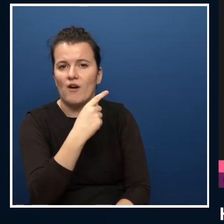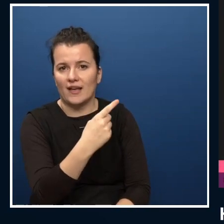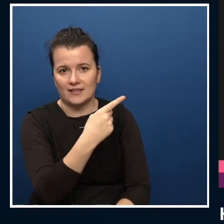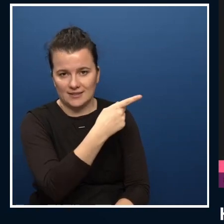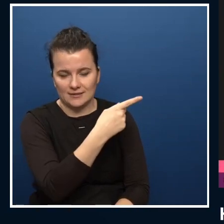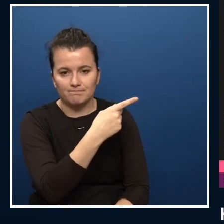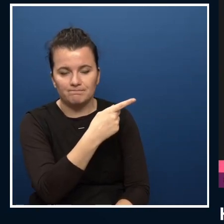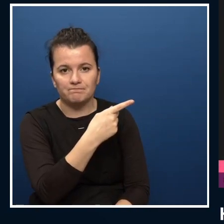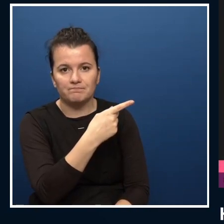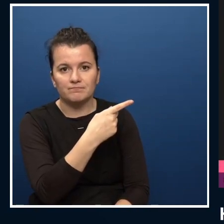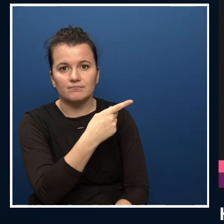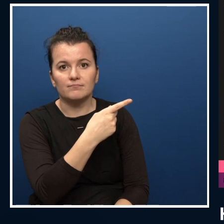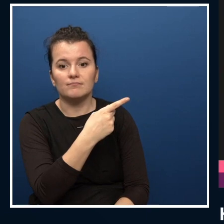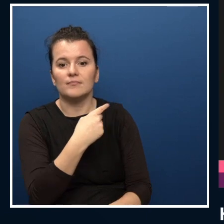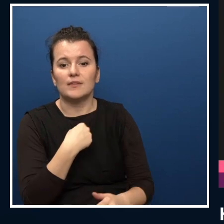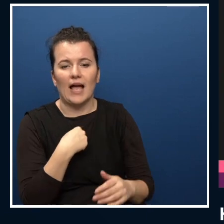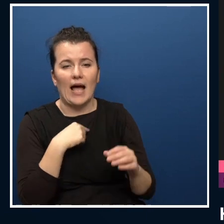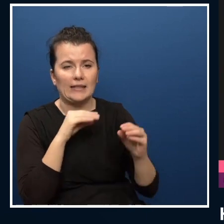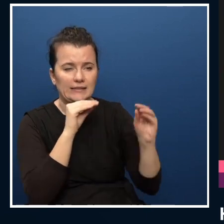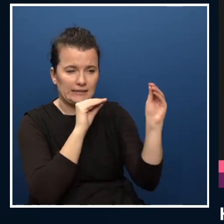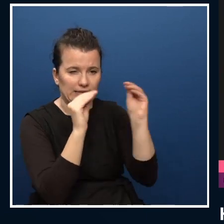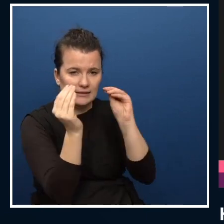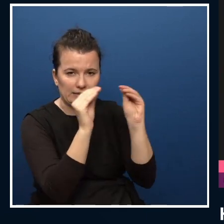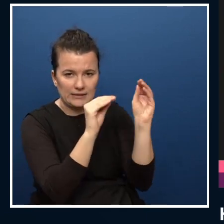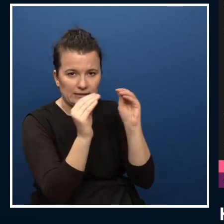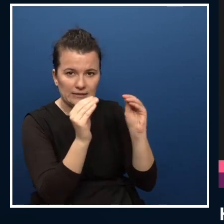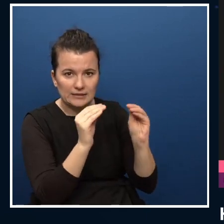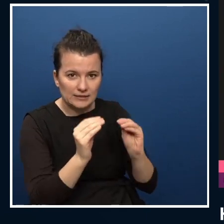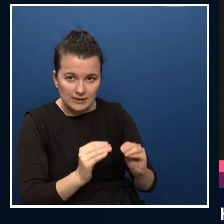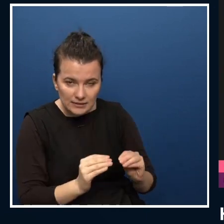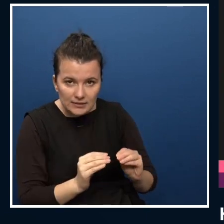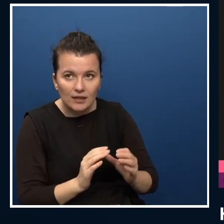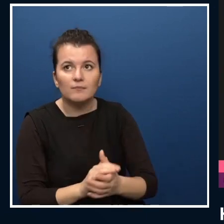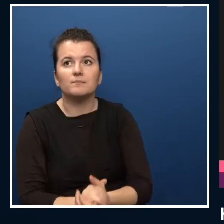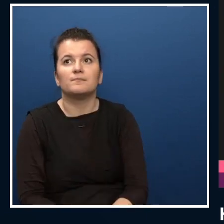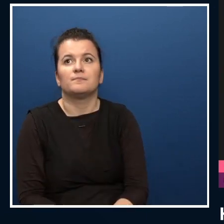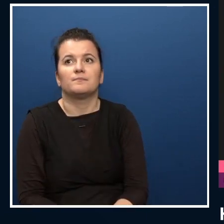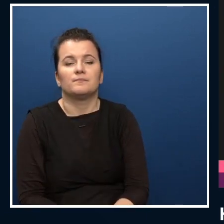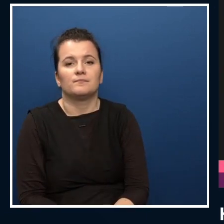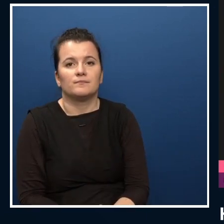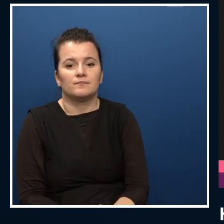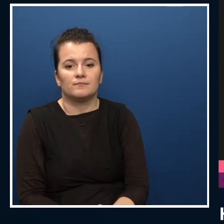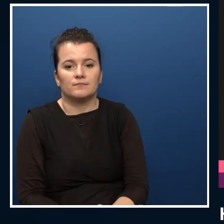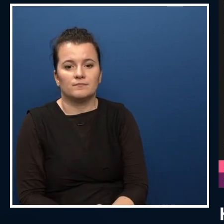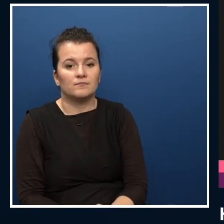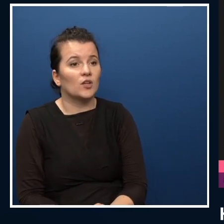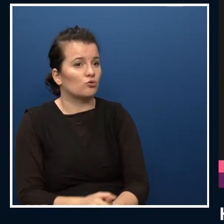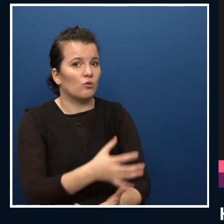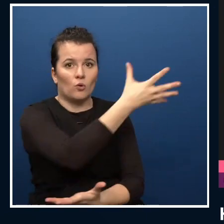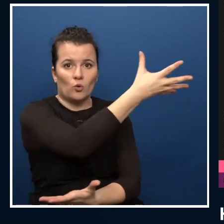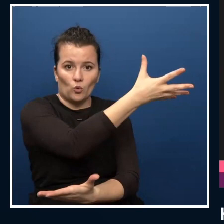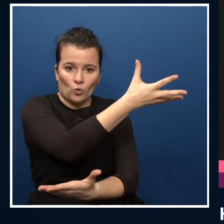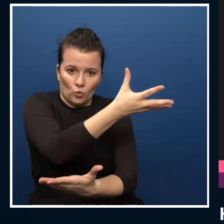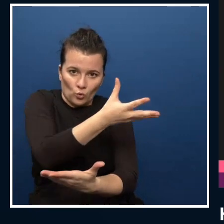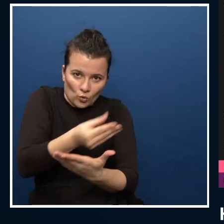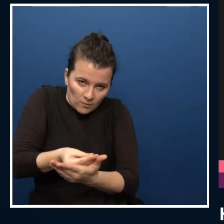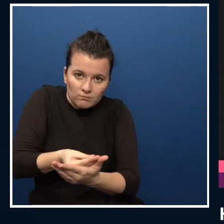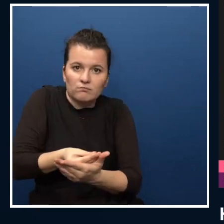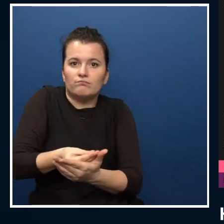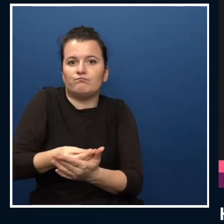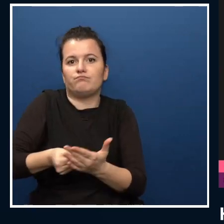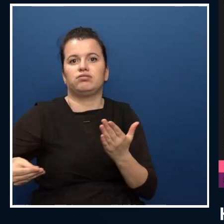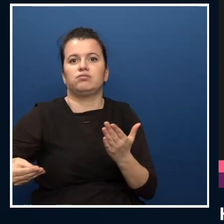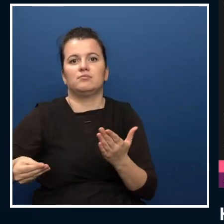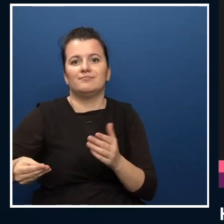was able to not have to convert that. I just ingressed, I just sucked that file in directly. Oh, I also have a newsletter. That's